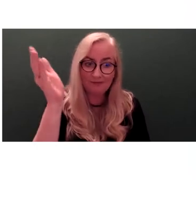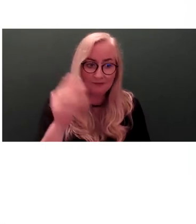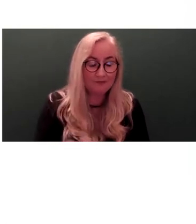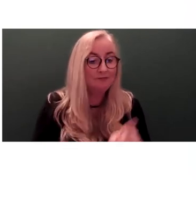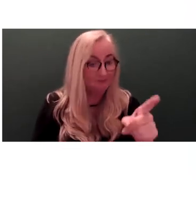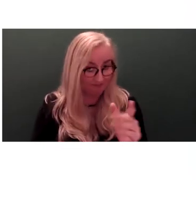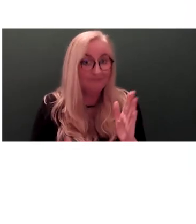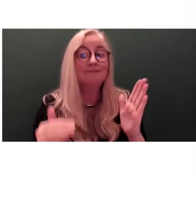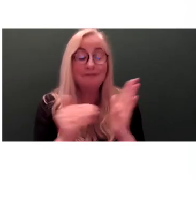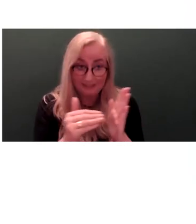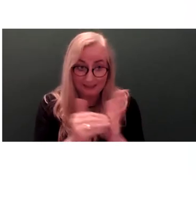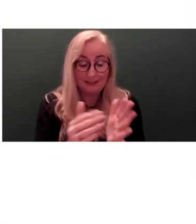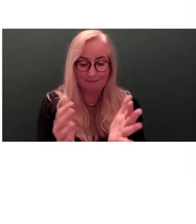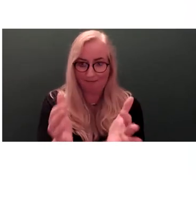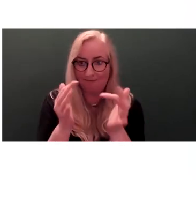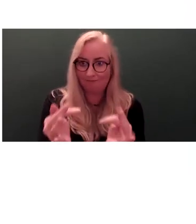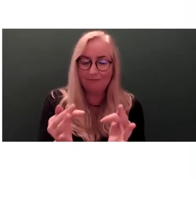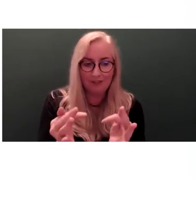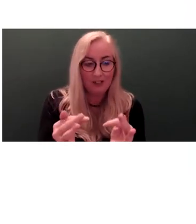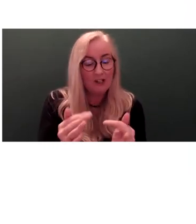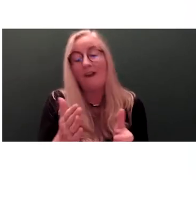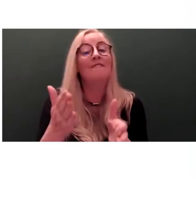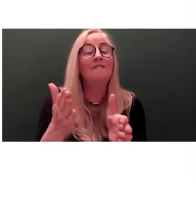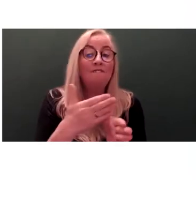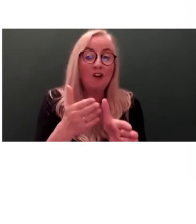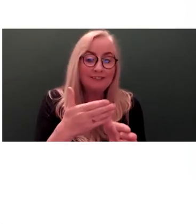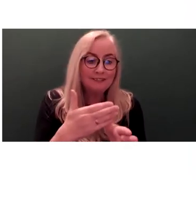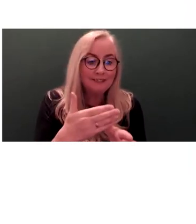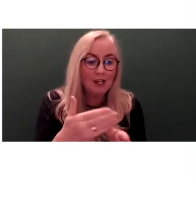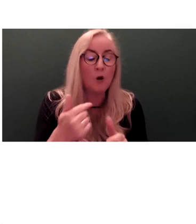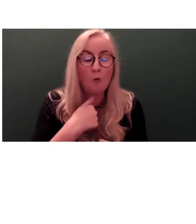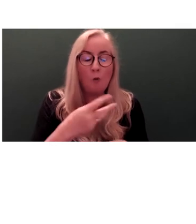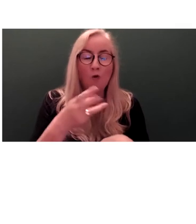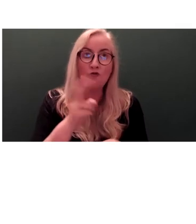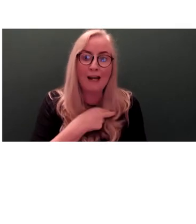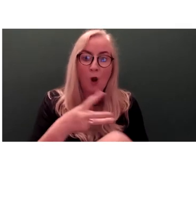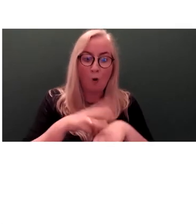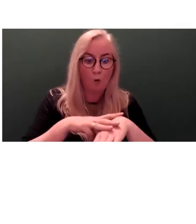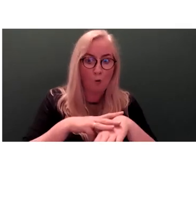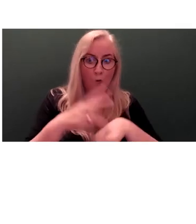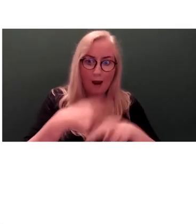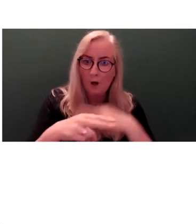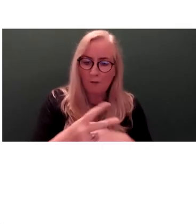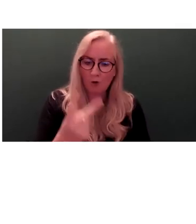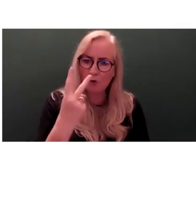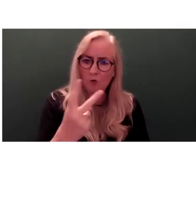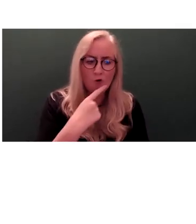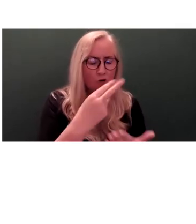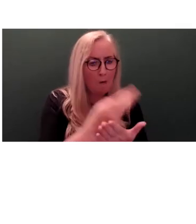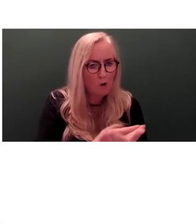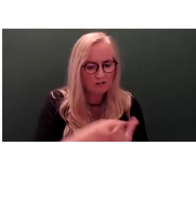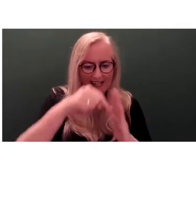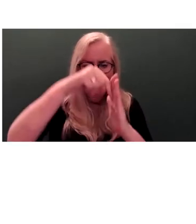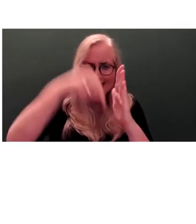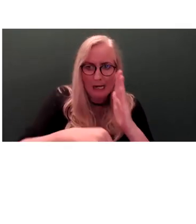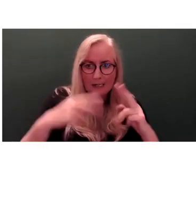Yes, absolutely. I suppose the first thing to say is we really welcome the two reports, really good in-depth analysis in